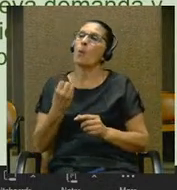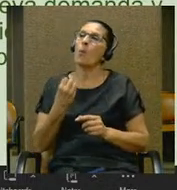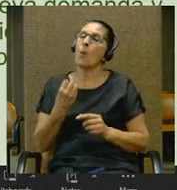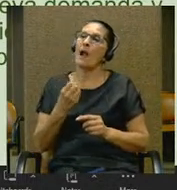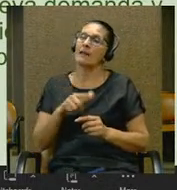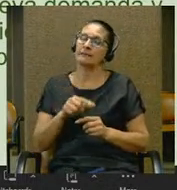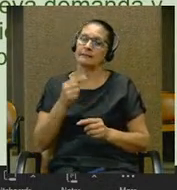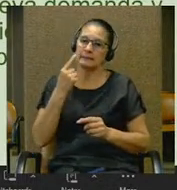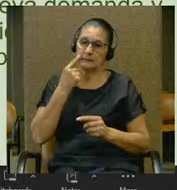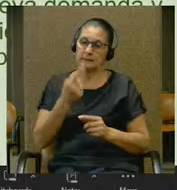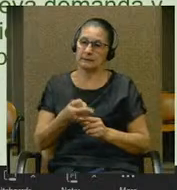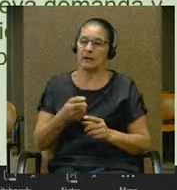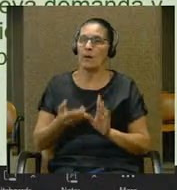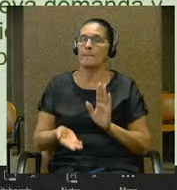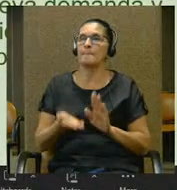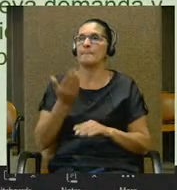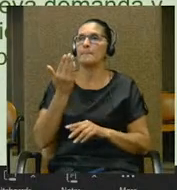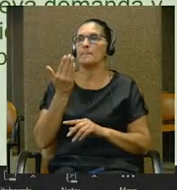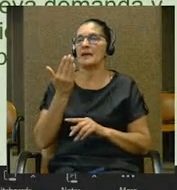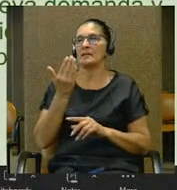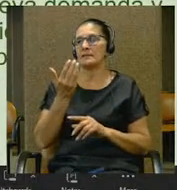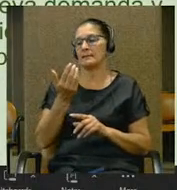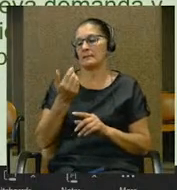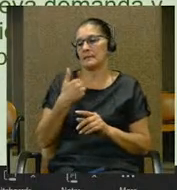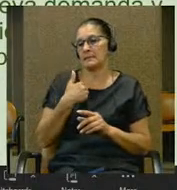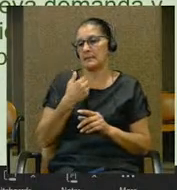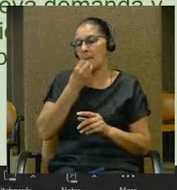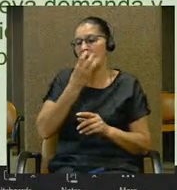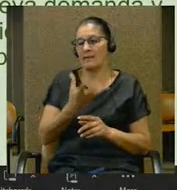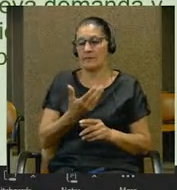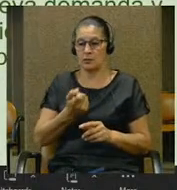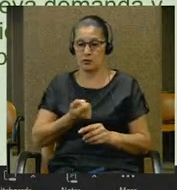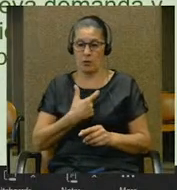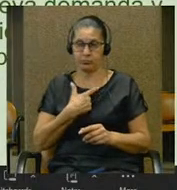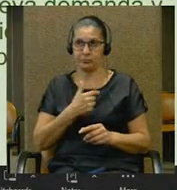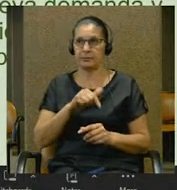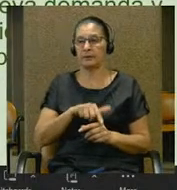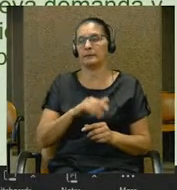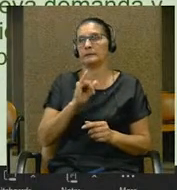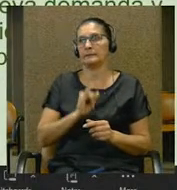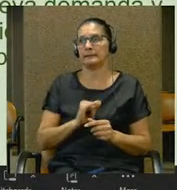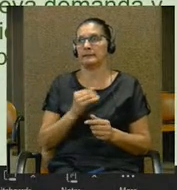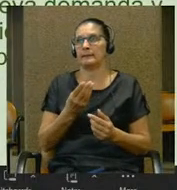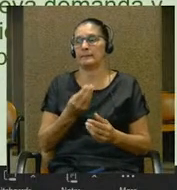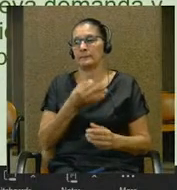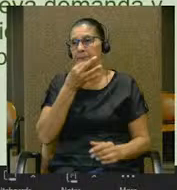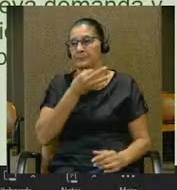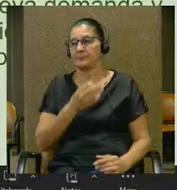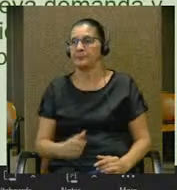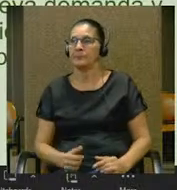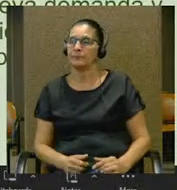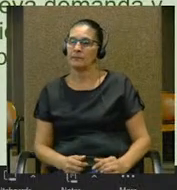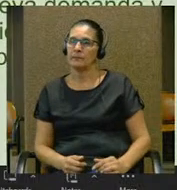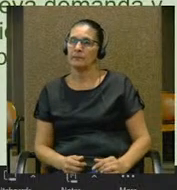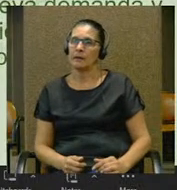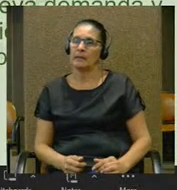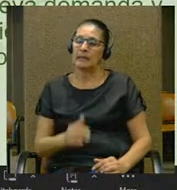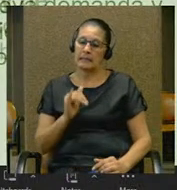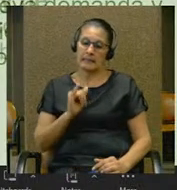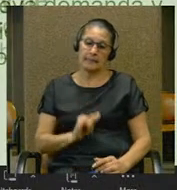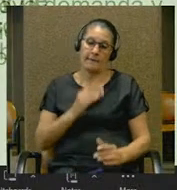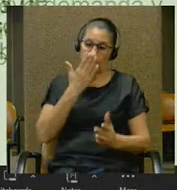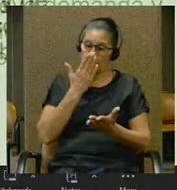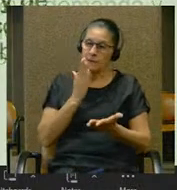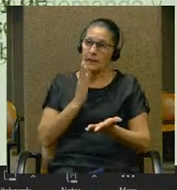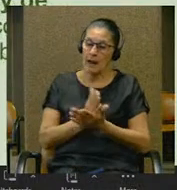methods and see what options are better for these synthetic opioids.